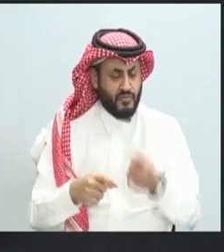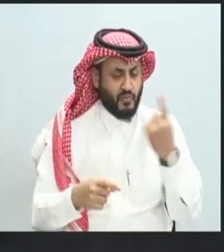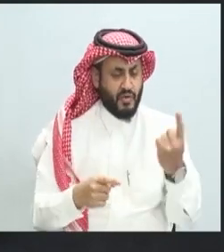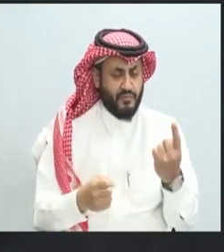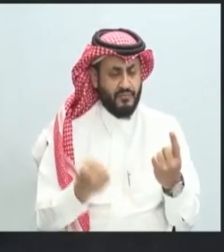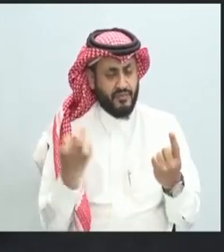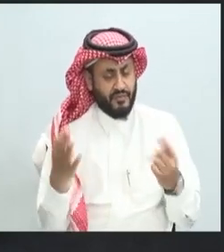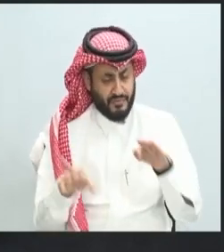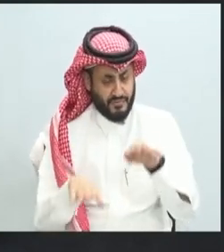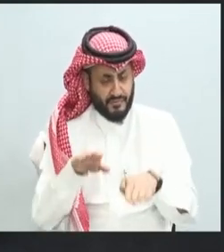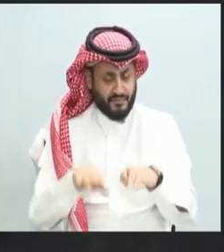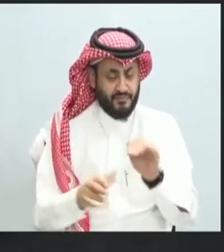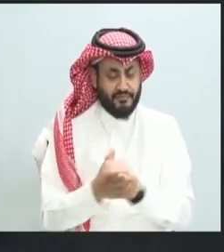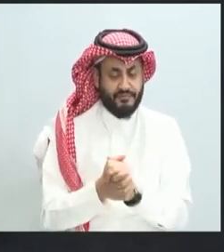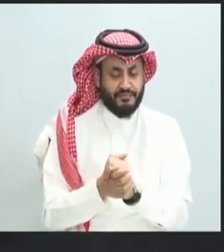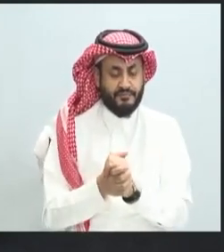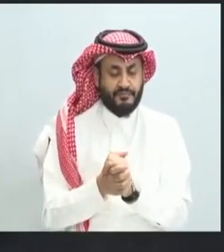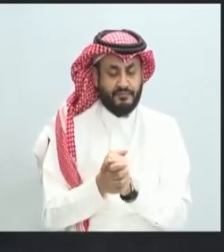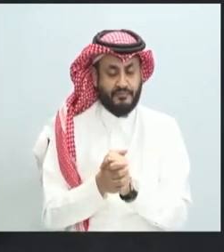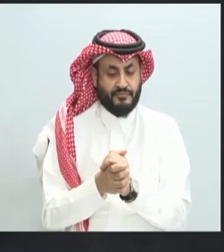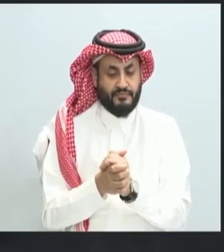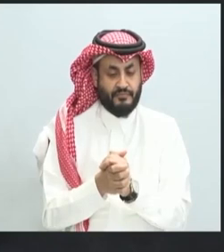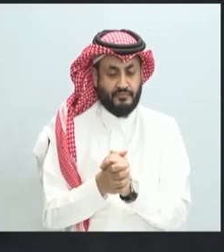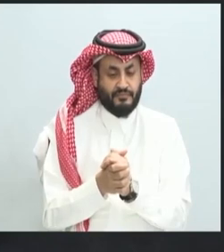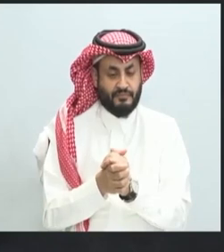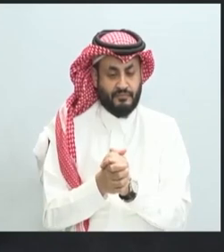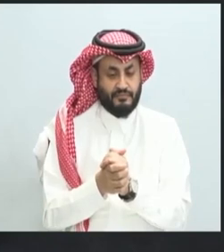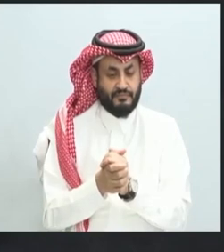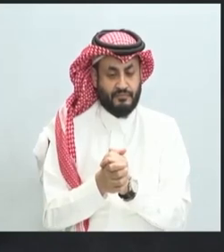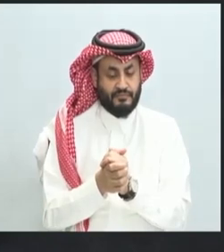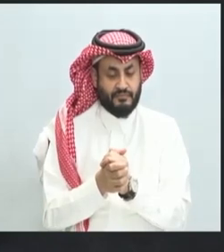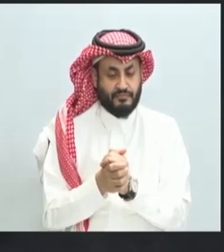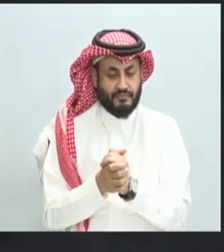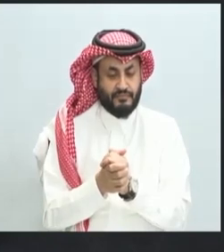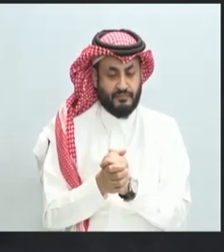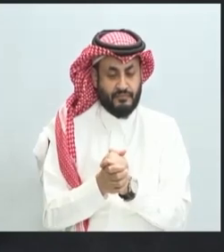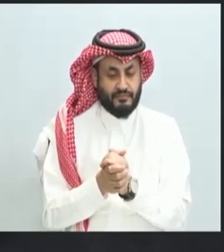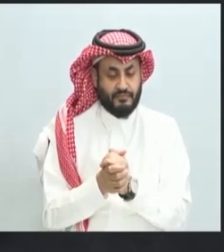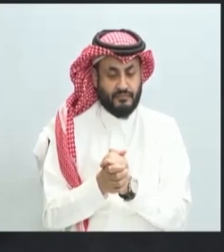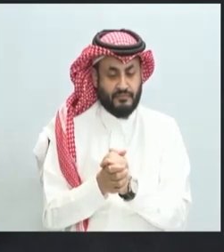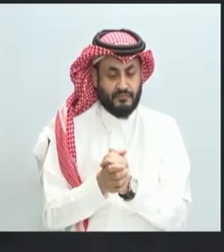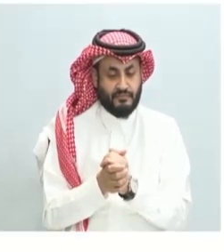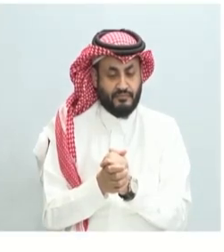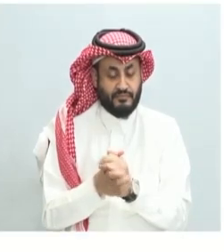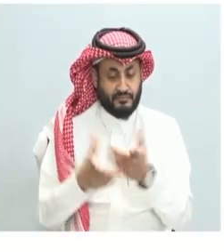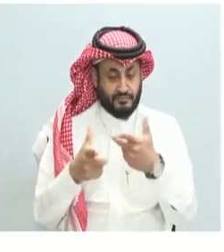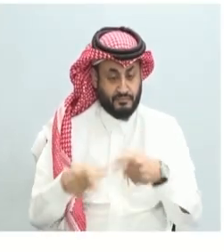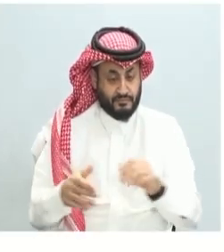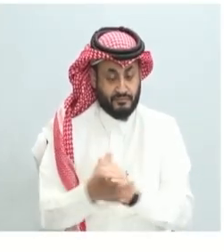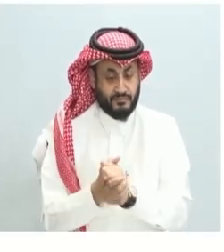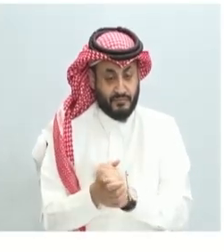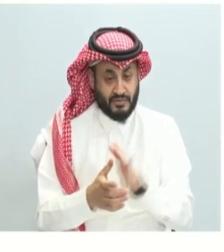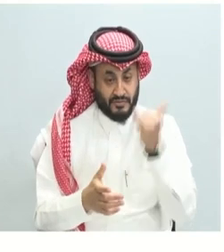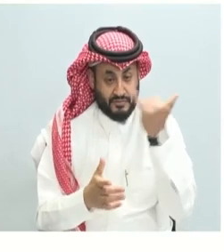we differentiate between what's that and what are those. So at the end, it